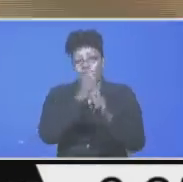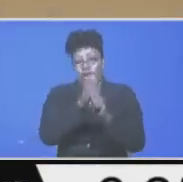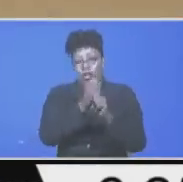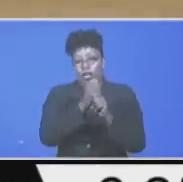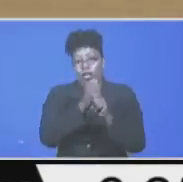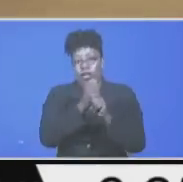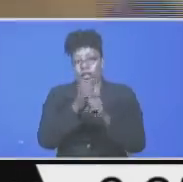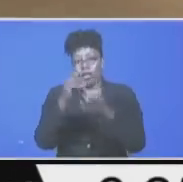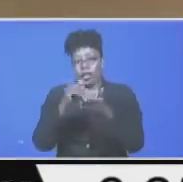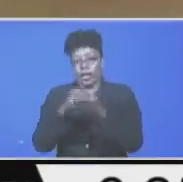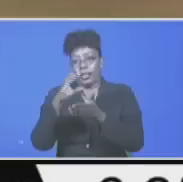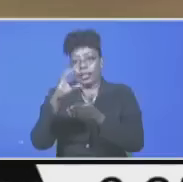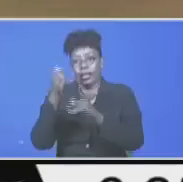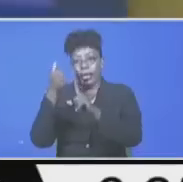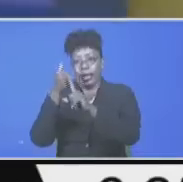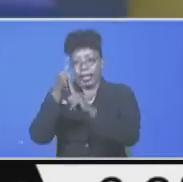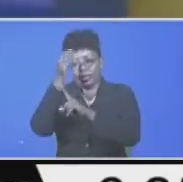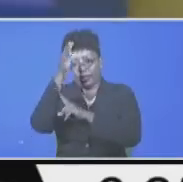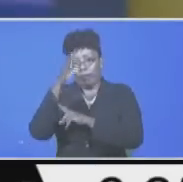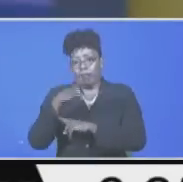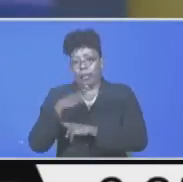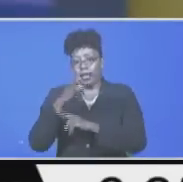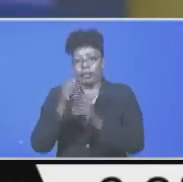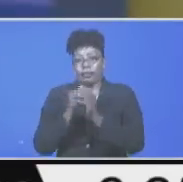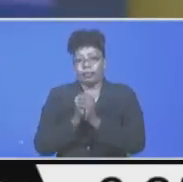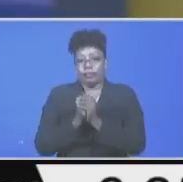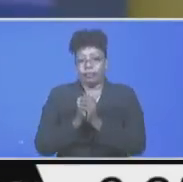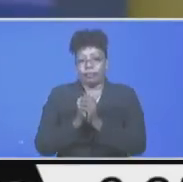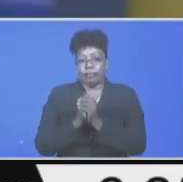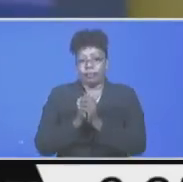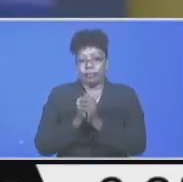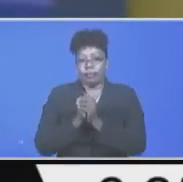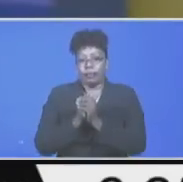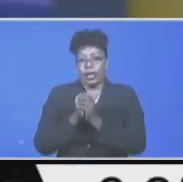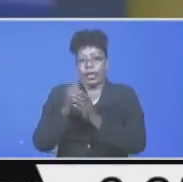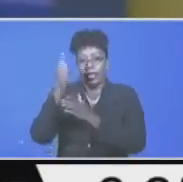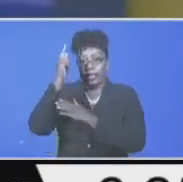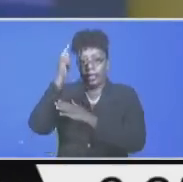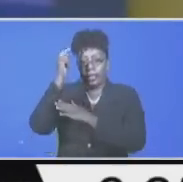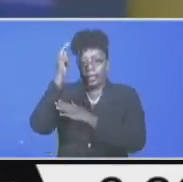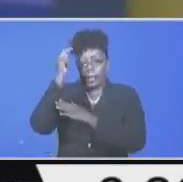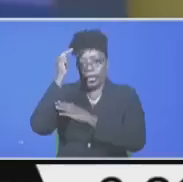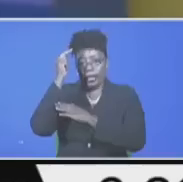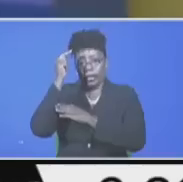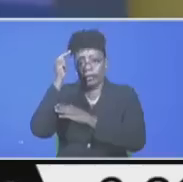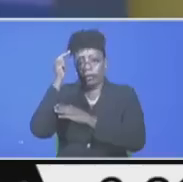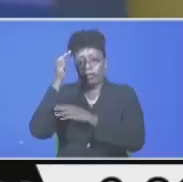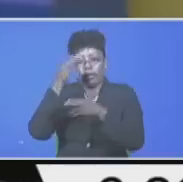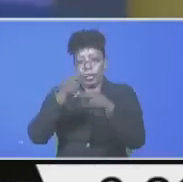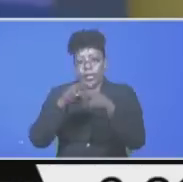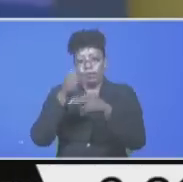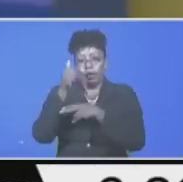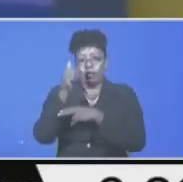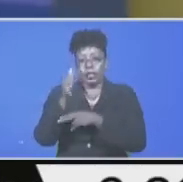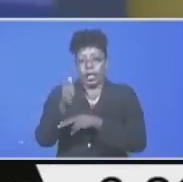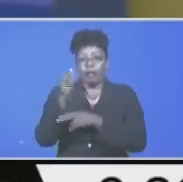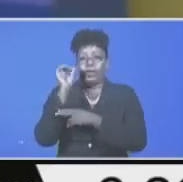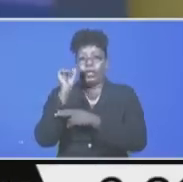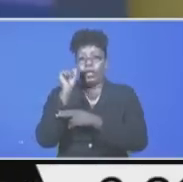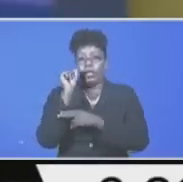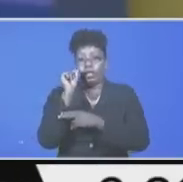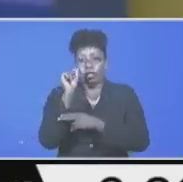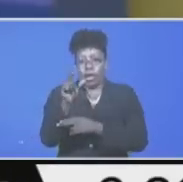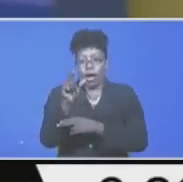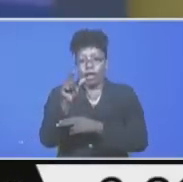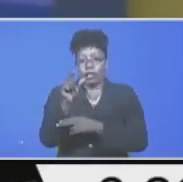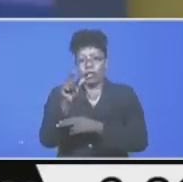the C&S Hitmen. Nathan Eldon making a name for himself in the sport of darts. He recently returned home after competing and holding